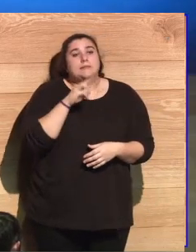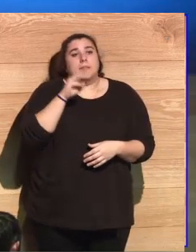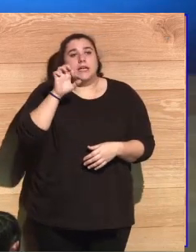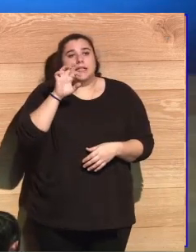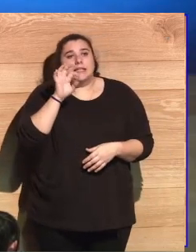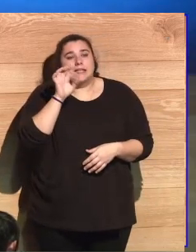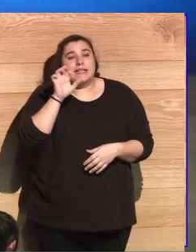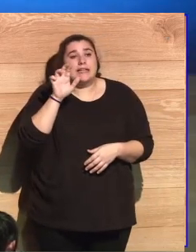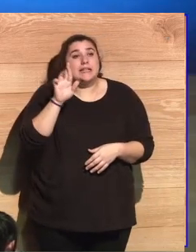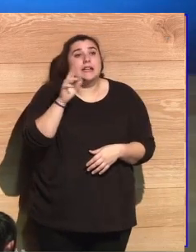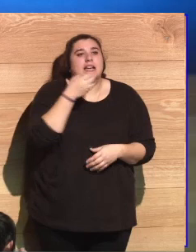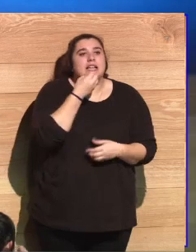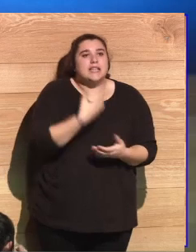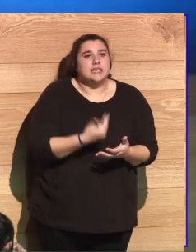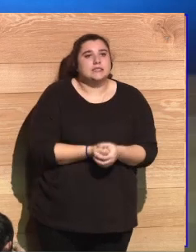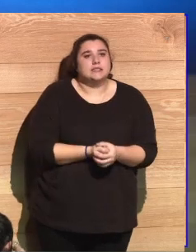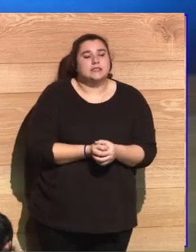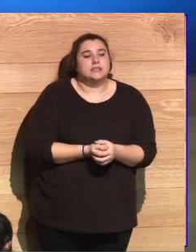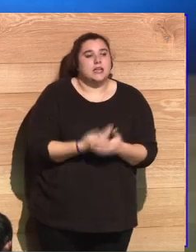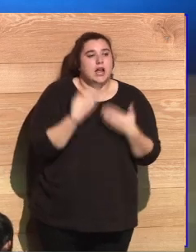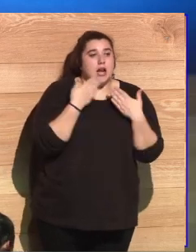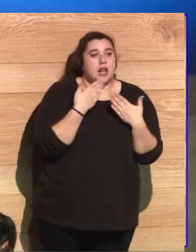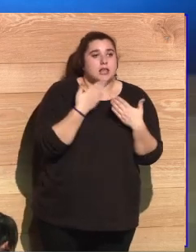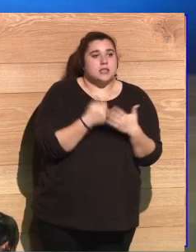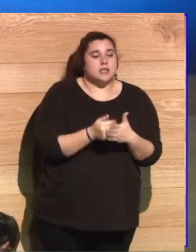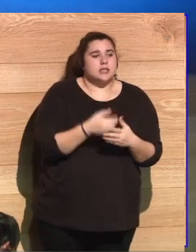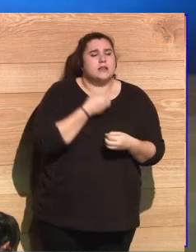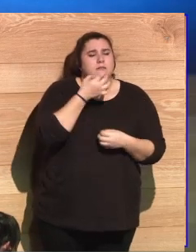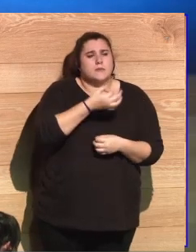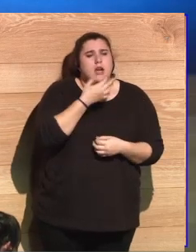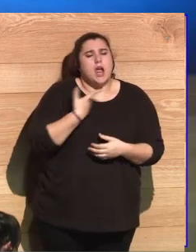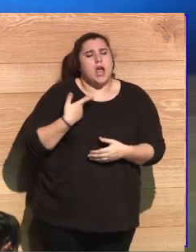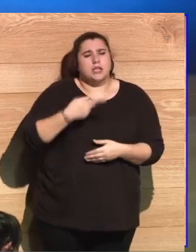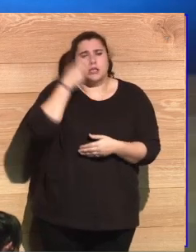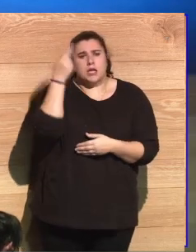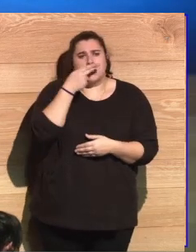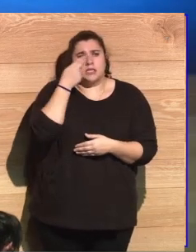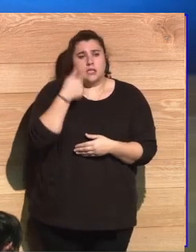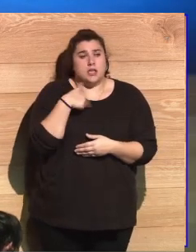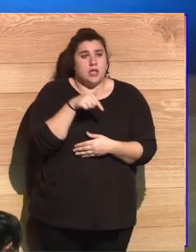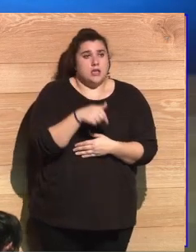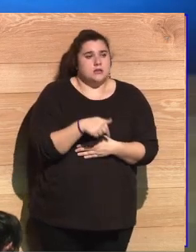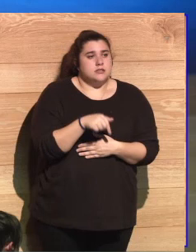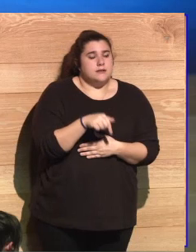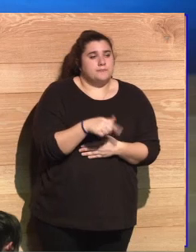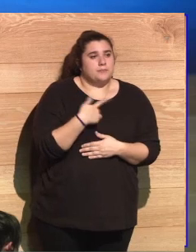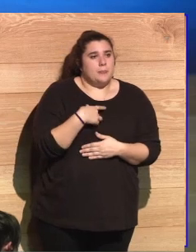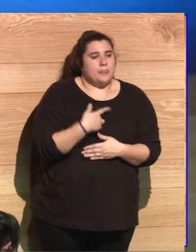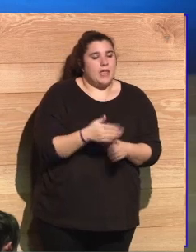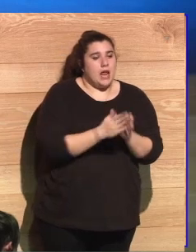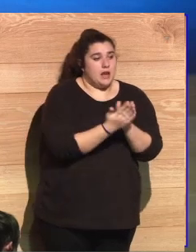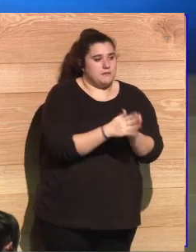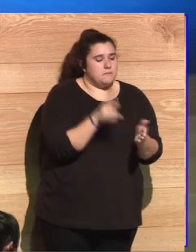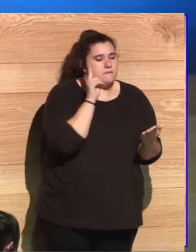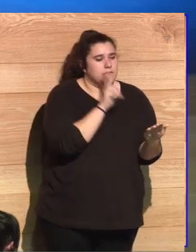Peter. Here. Hello, how are you doing? Thank you very much. It's been a really interesting